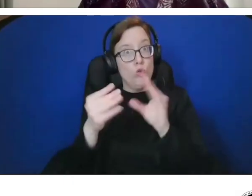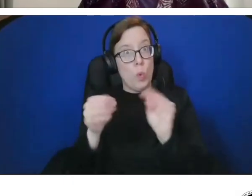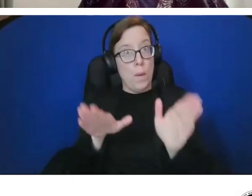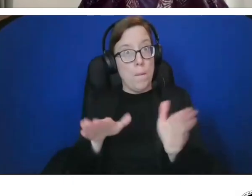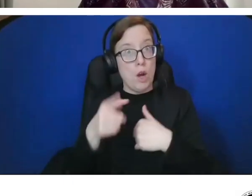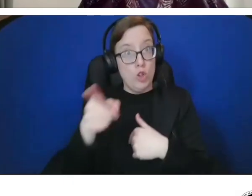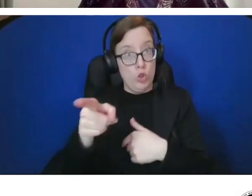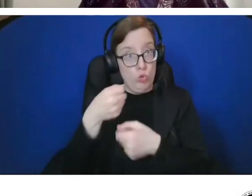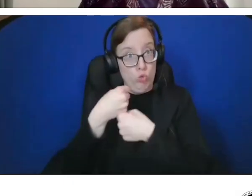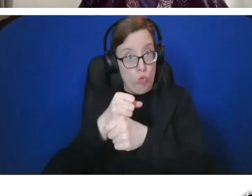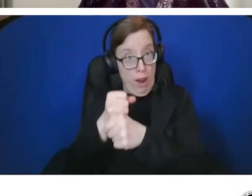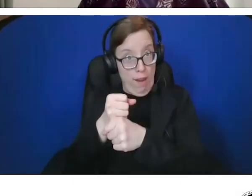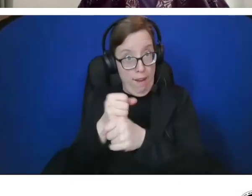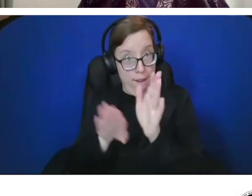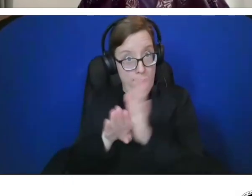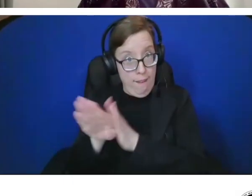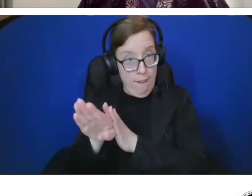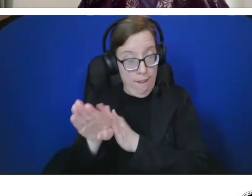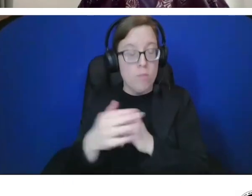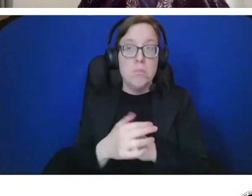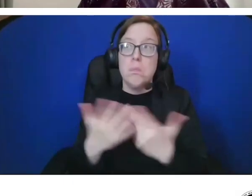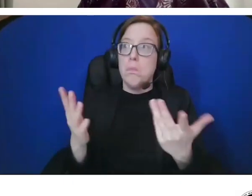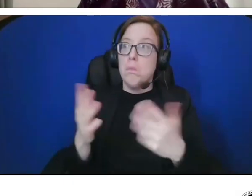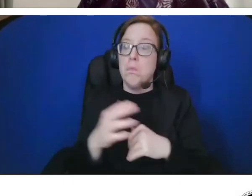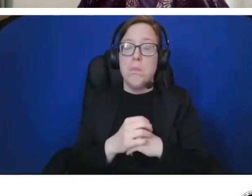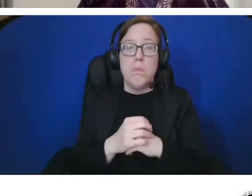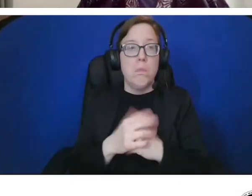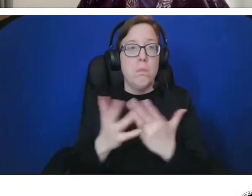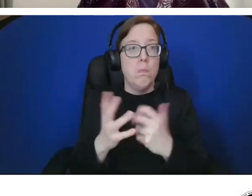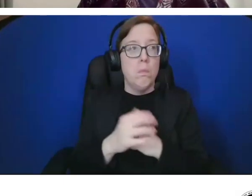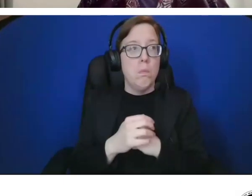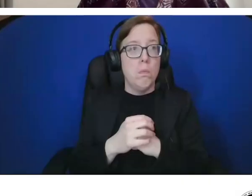story box that you create could